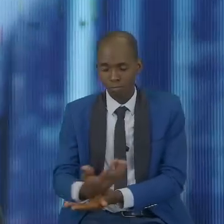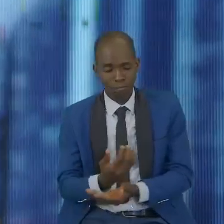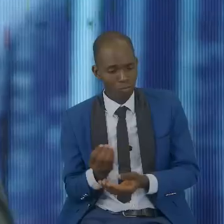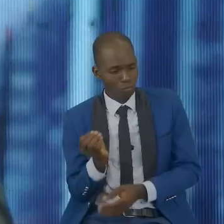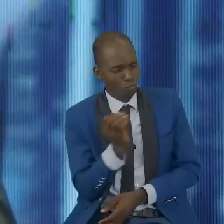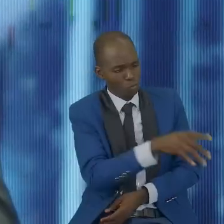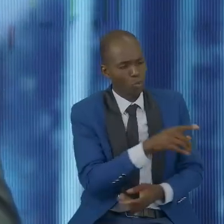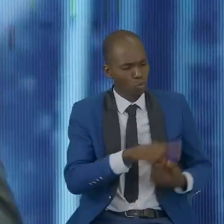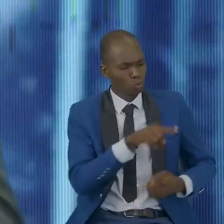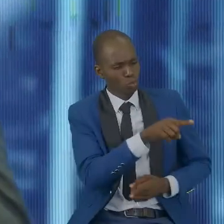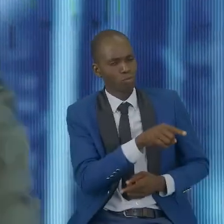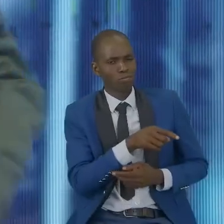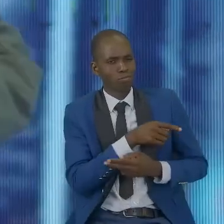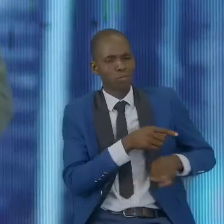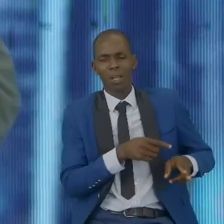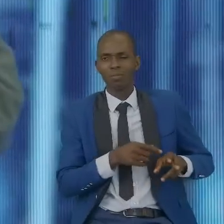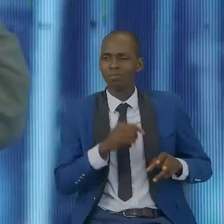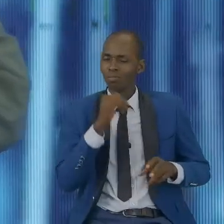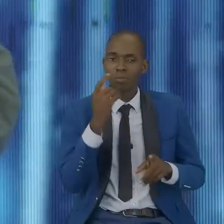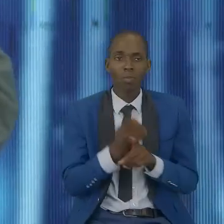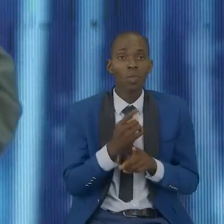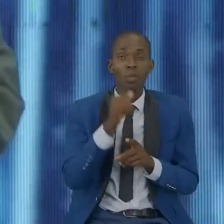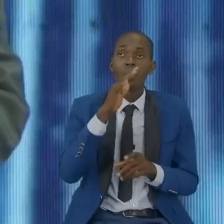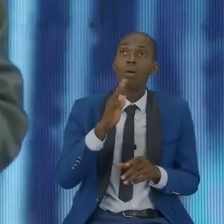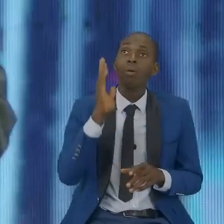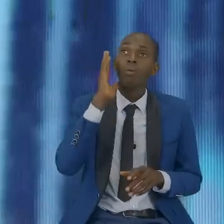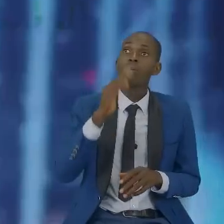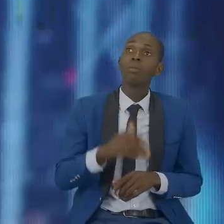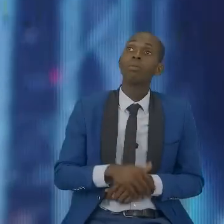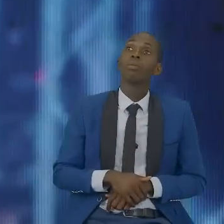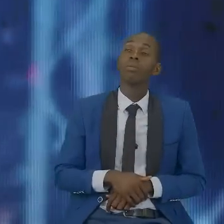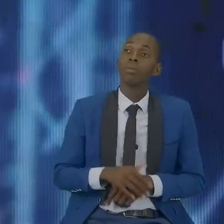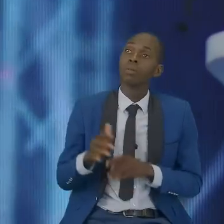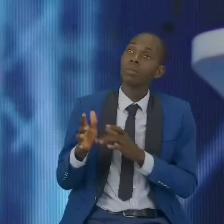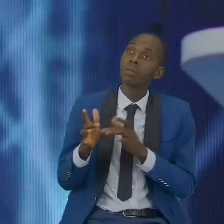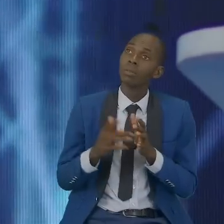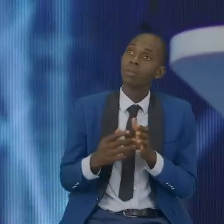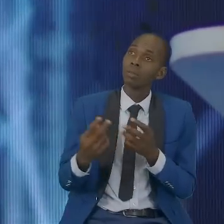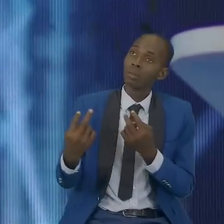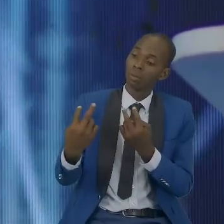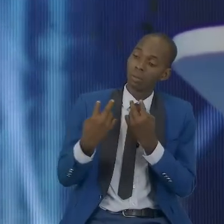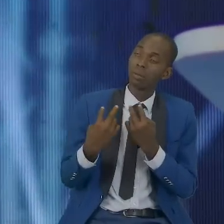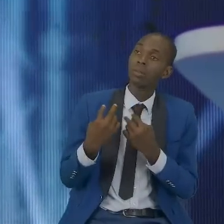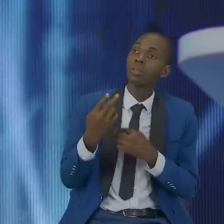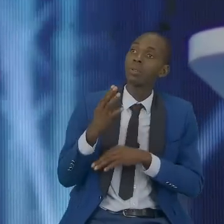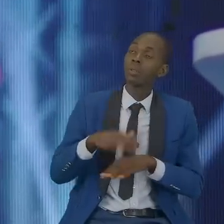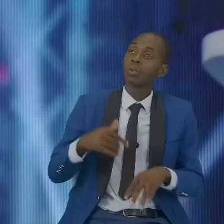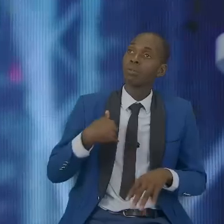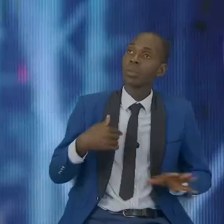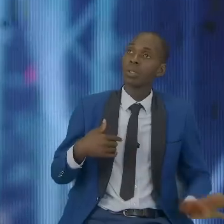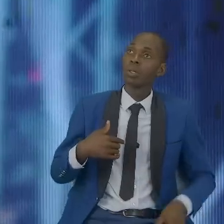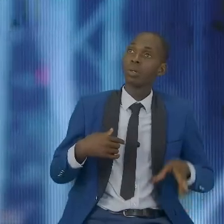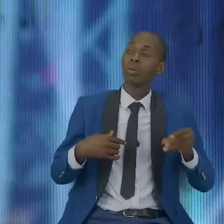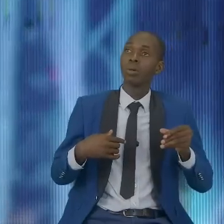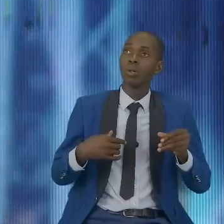That's not right. The woman could have said, even Jesus, look at the way he's called. But she had already called